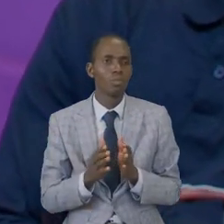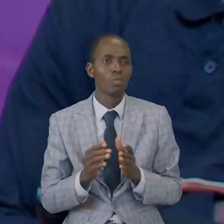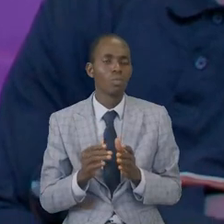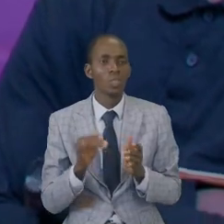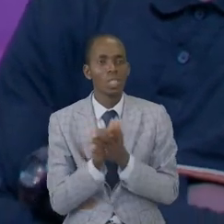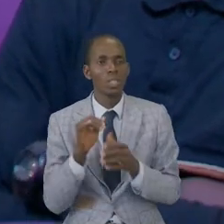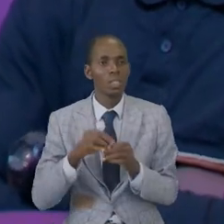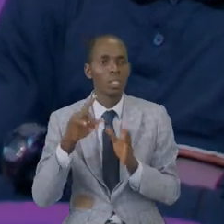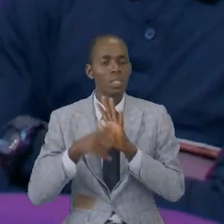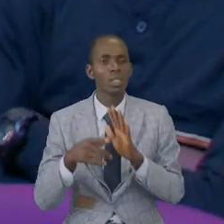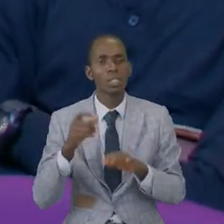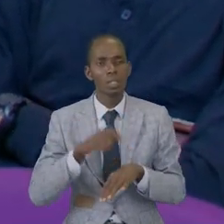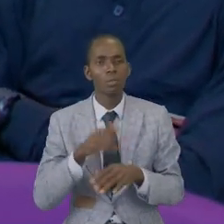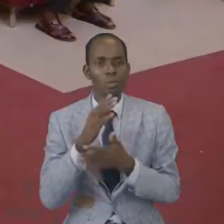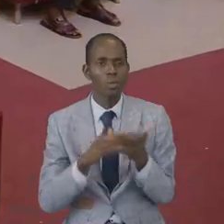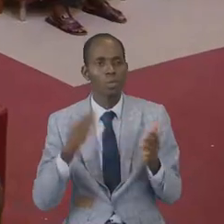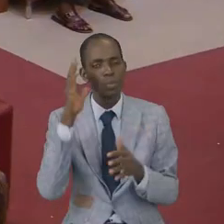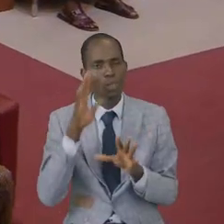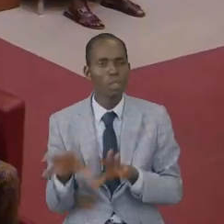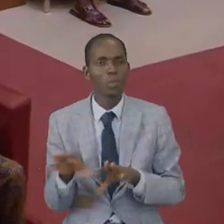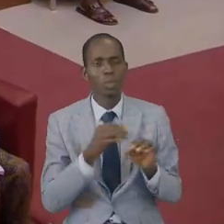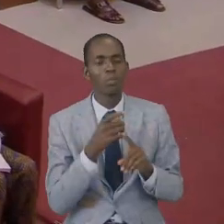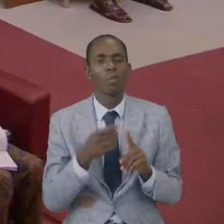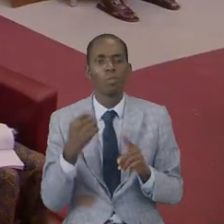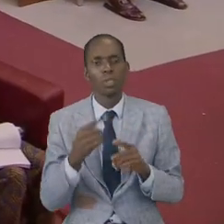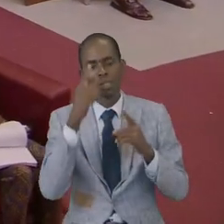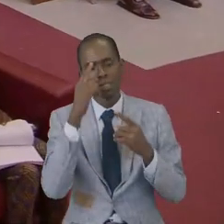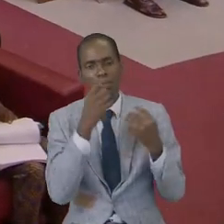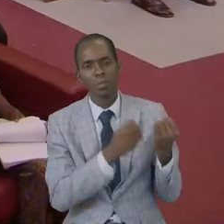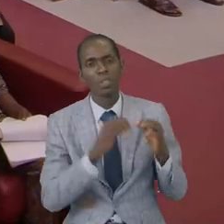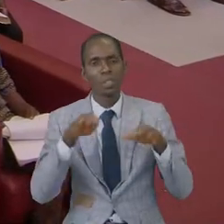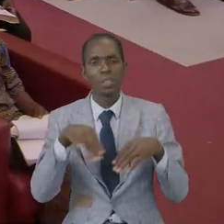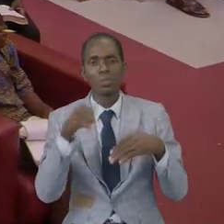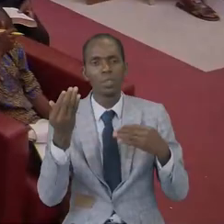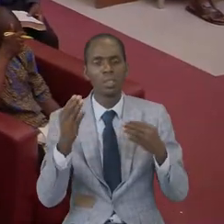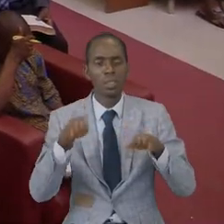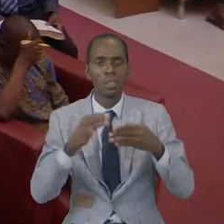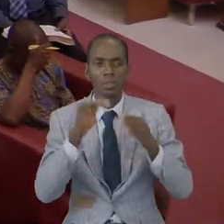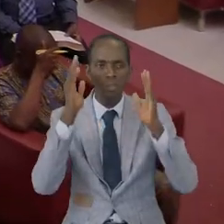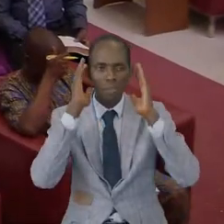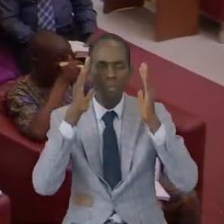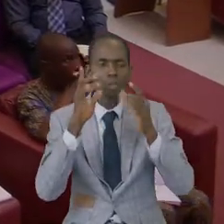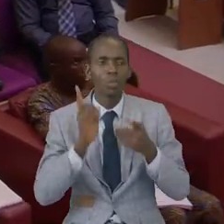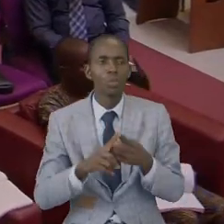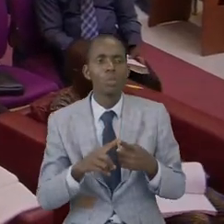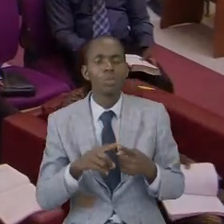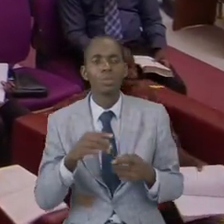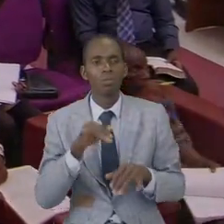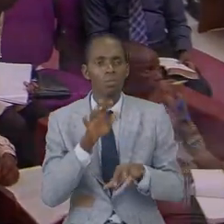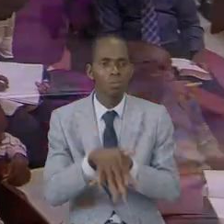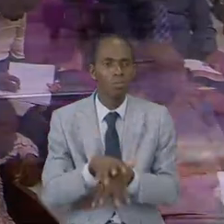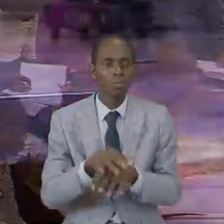shall depart from the faith, giving heed to seducing spirits and doctrines